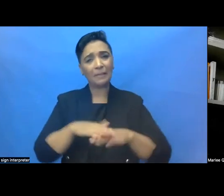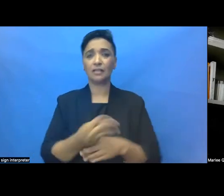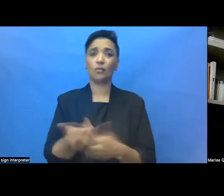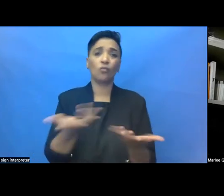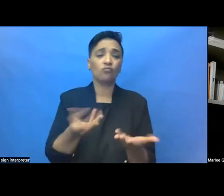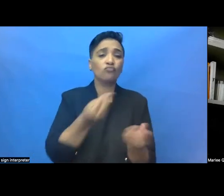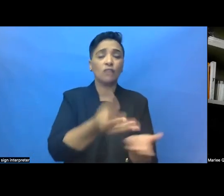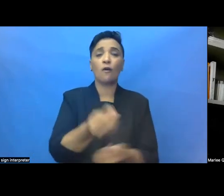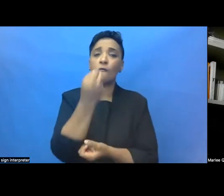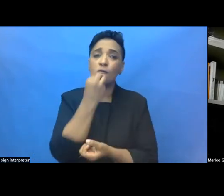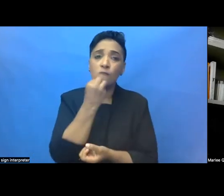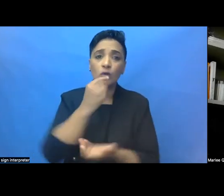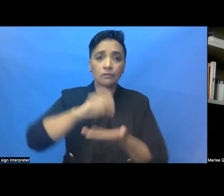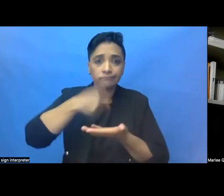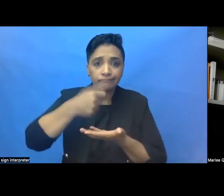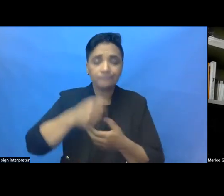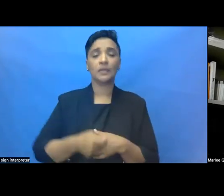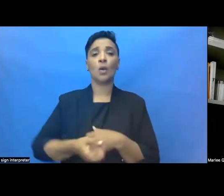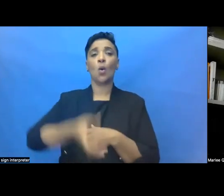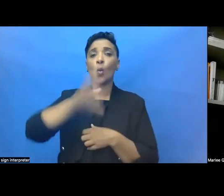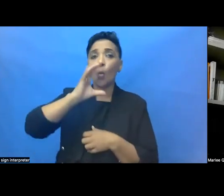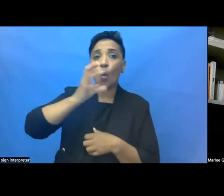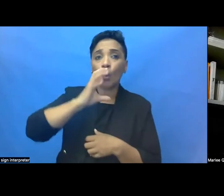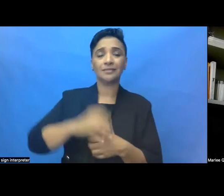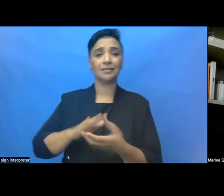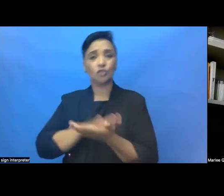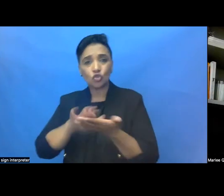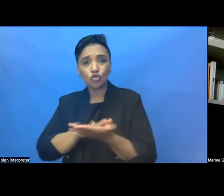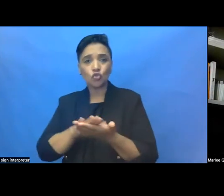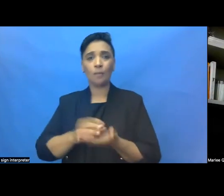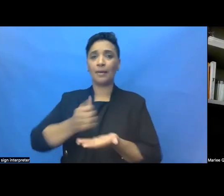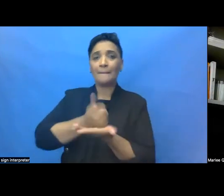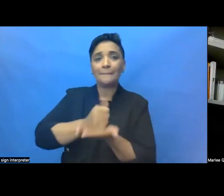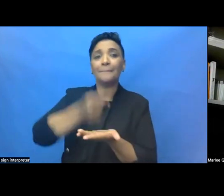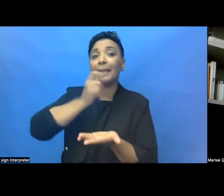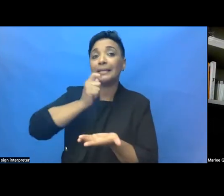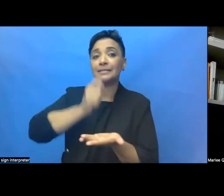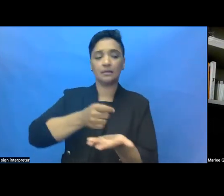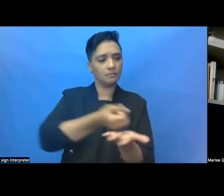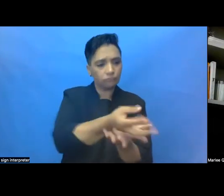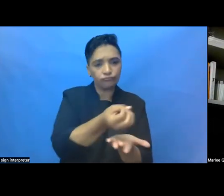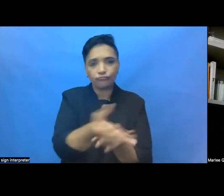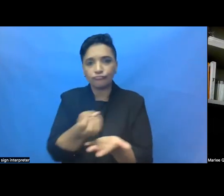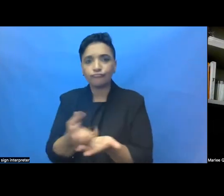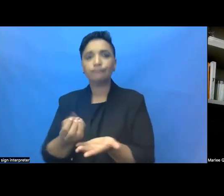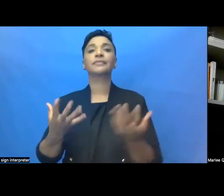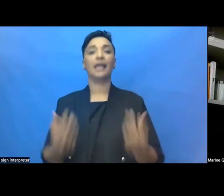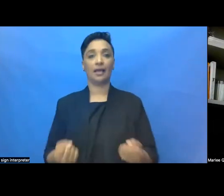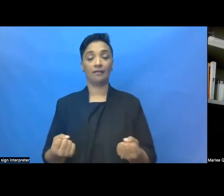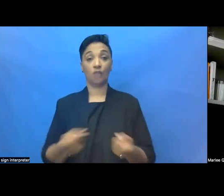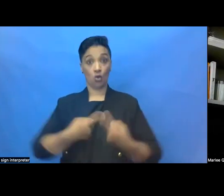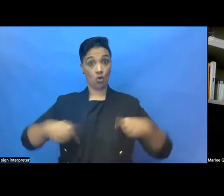water, hygiene supplies, essential medicines. and we as a working group have